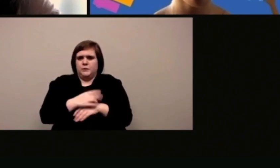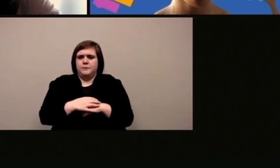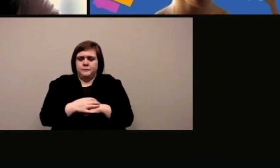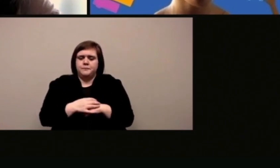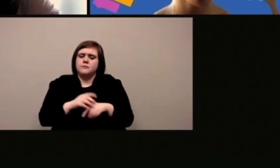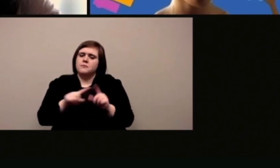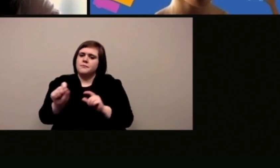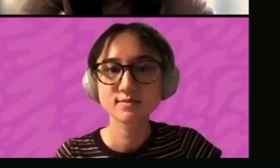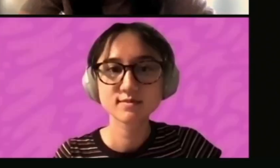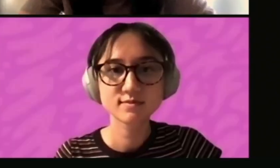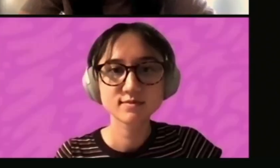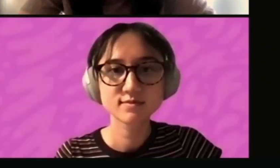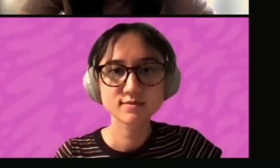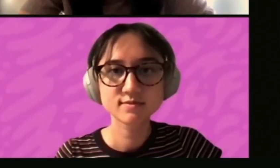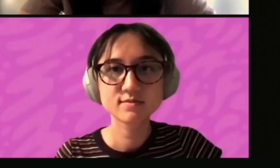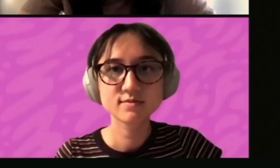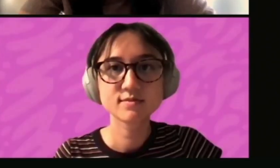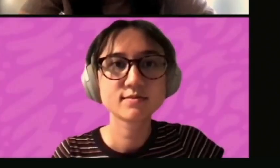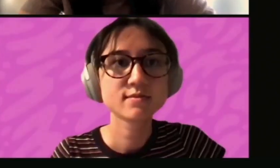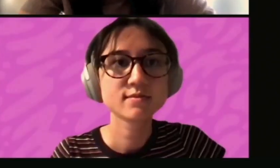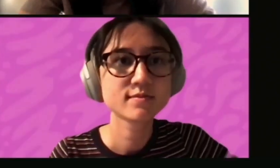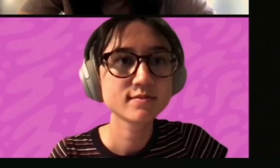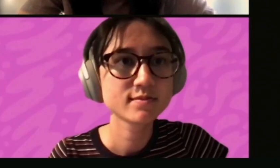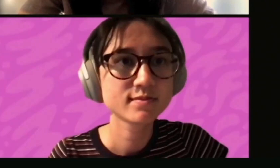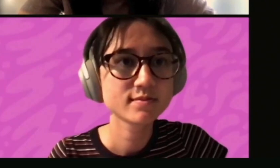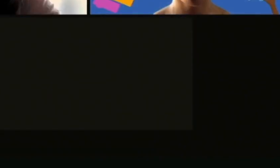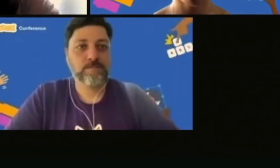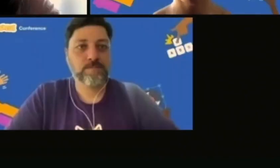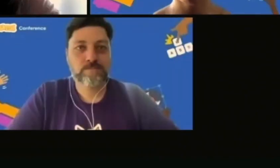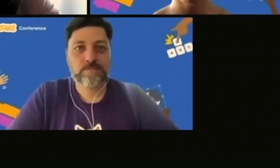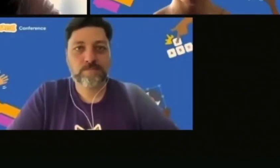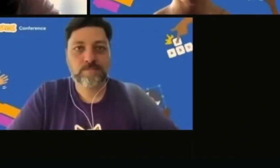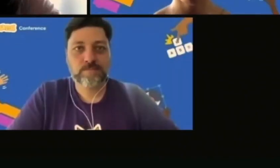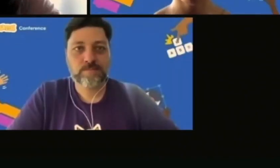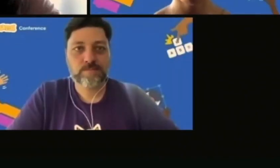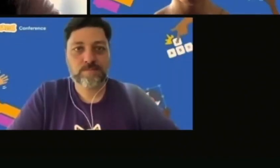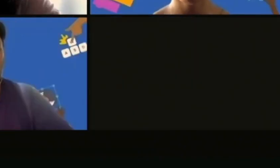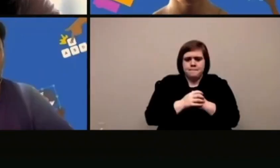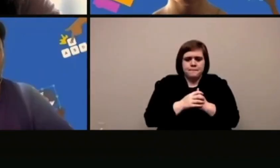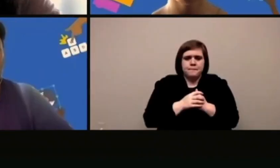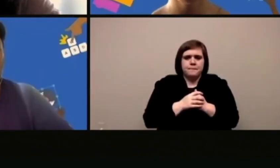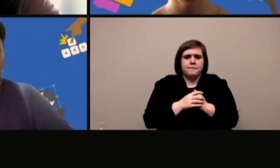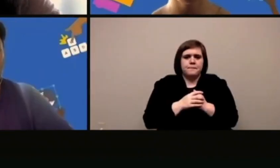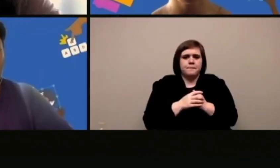But yeah, check out our blog post for our thoughts on that.